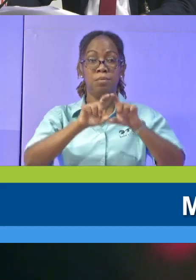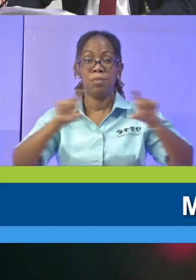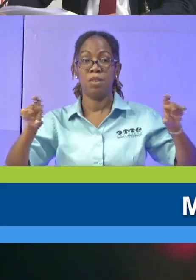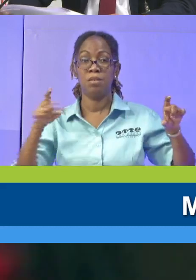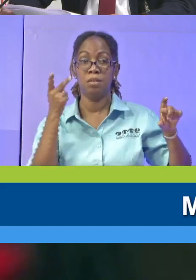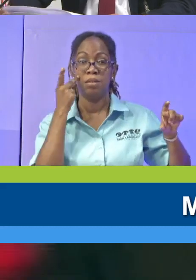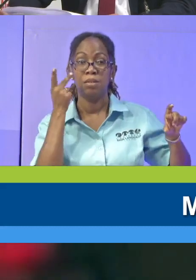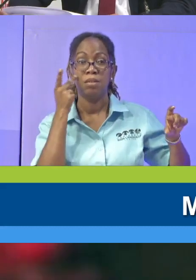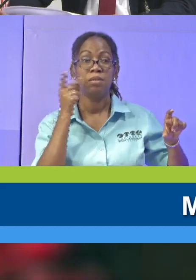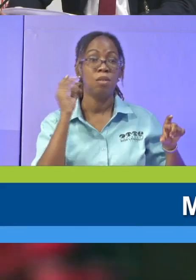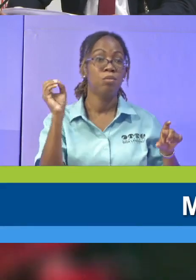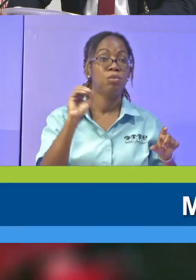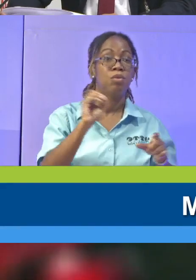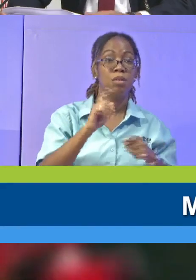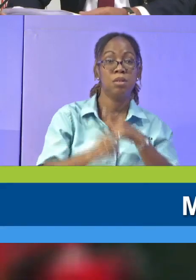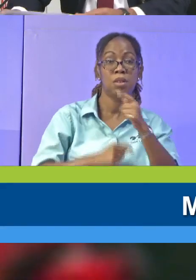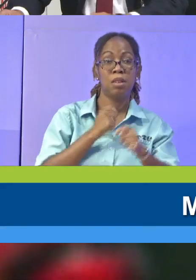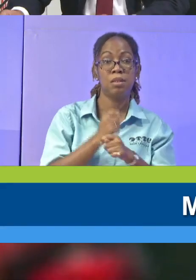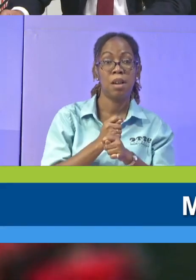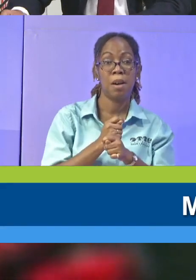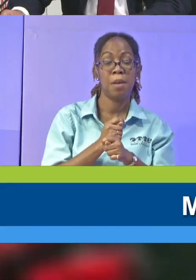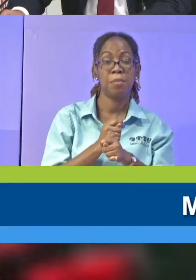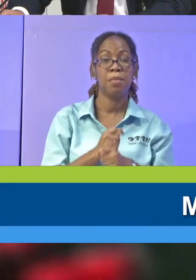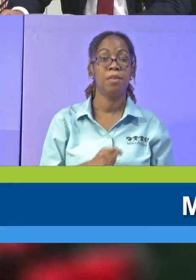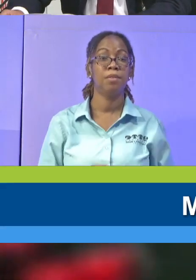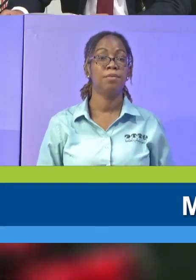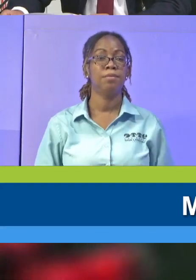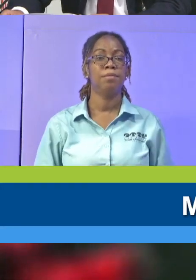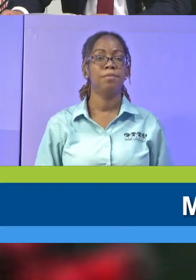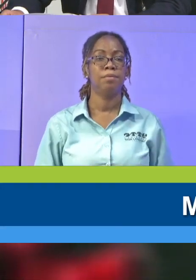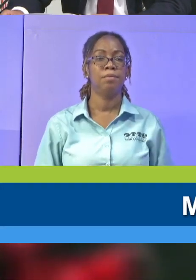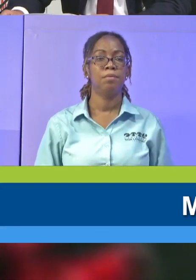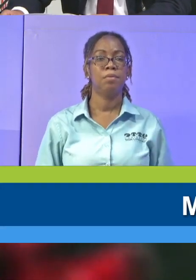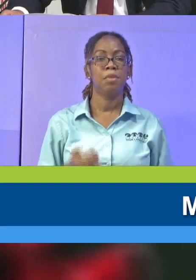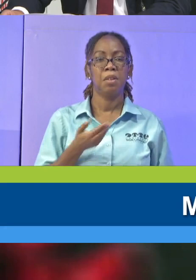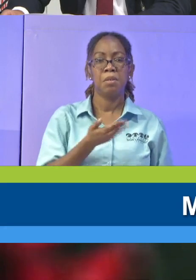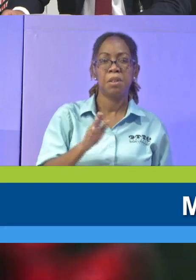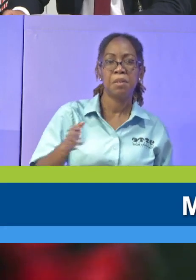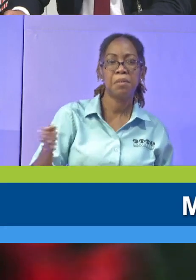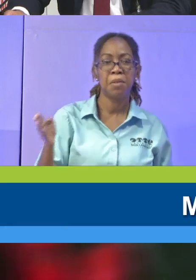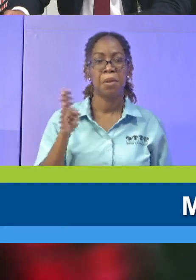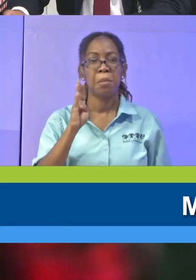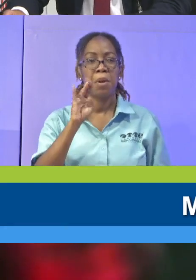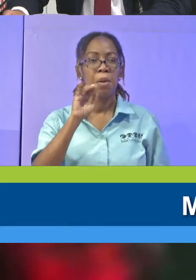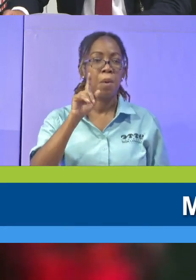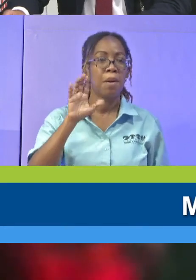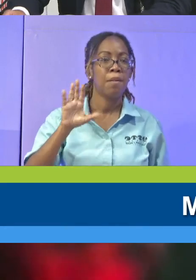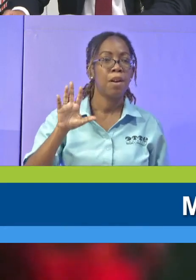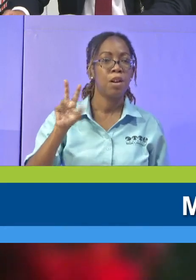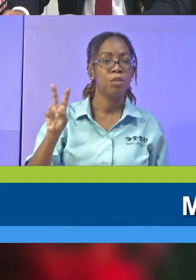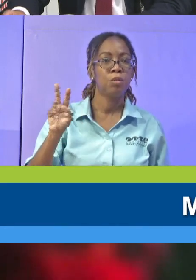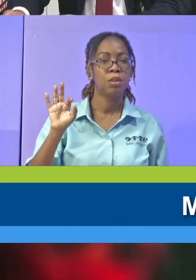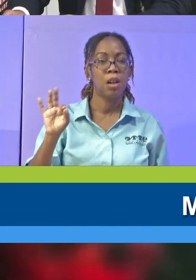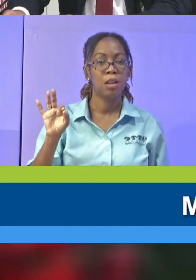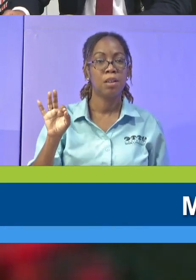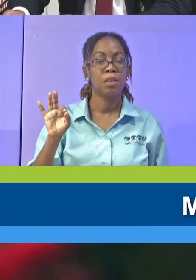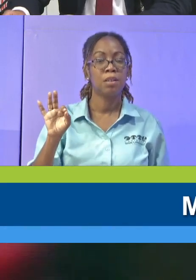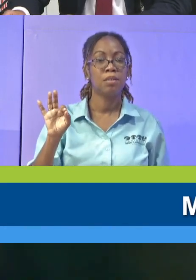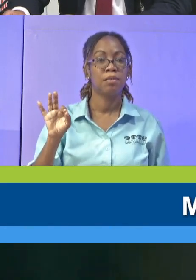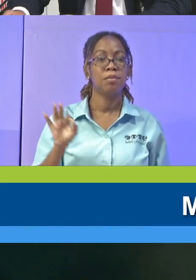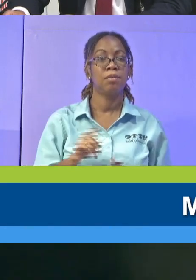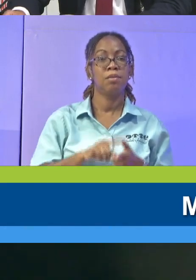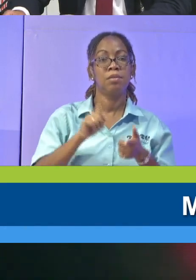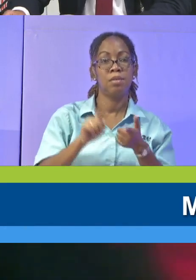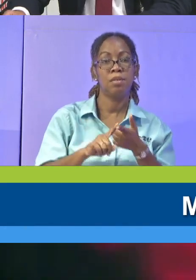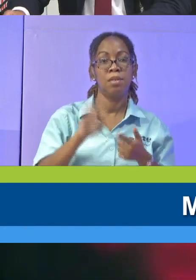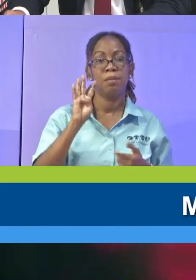Omicron variant includes different lineages. B11529 is the primary, and then there's